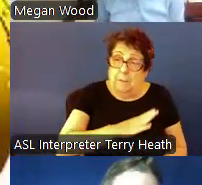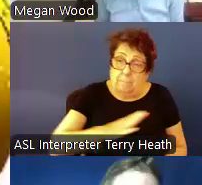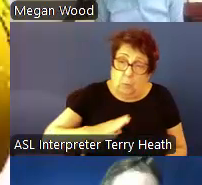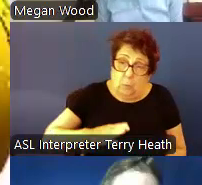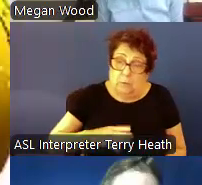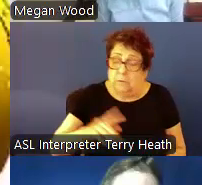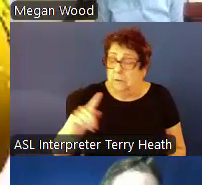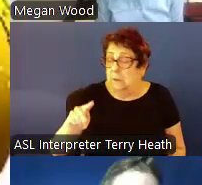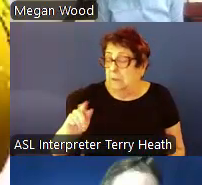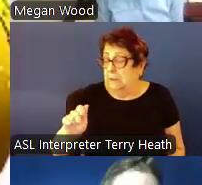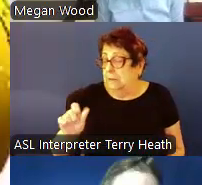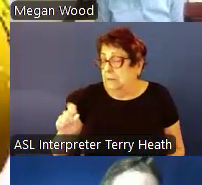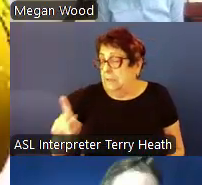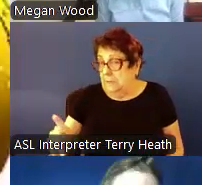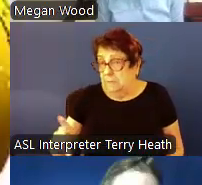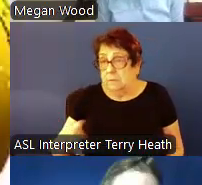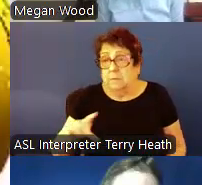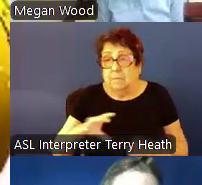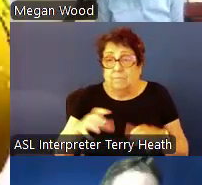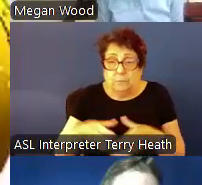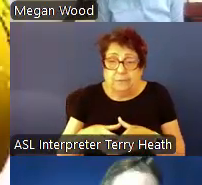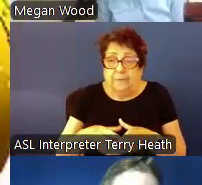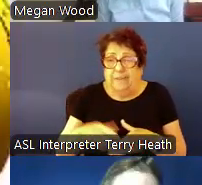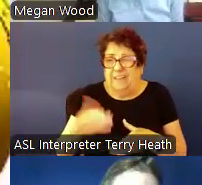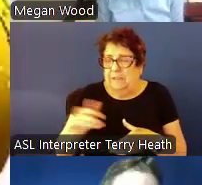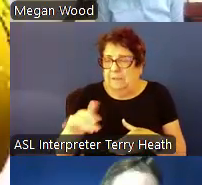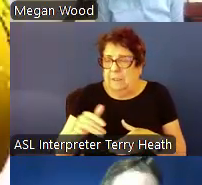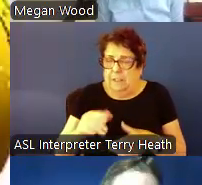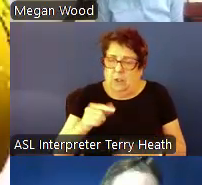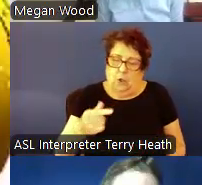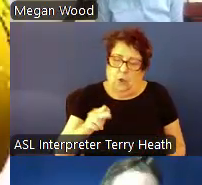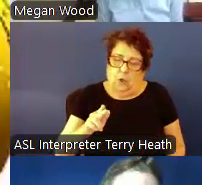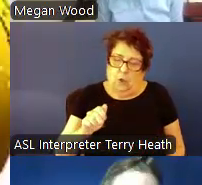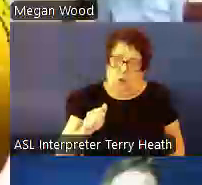with Adult Protective Services, and different community